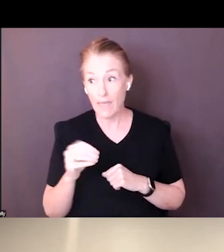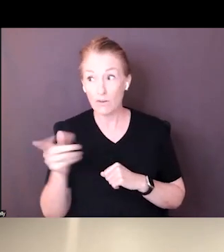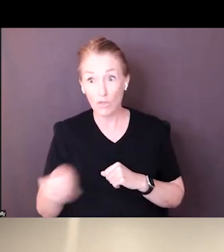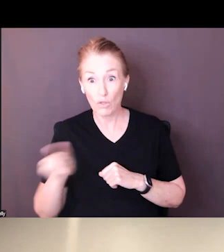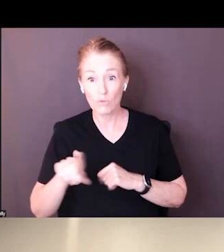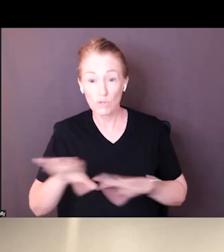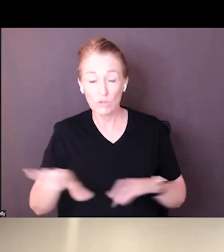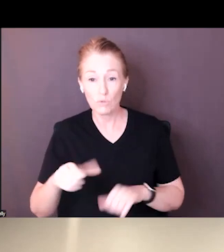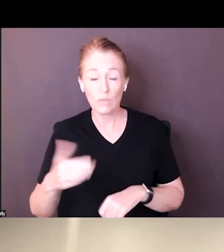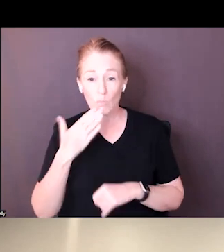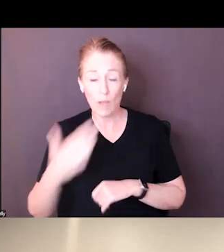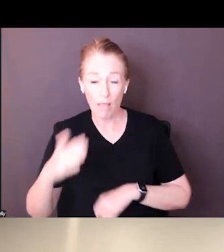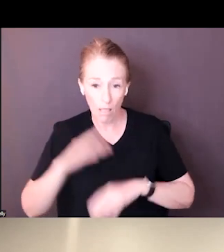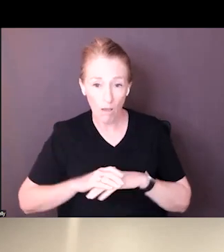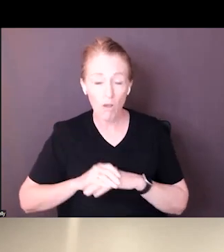management.